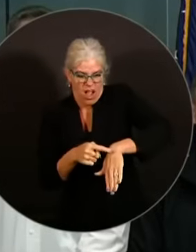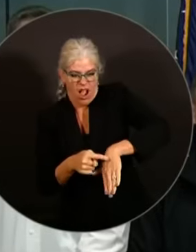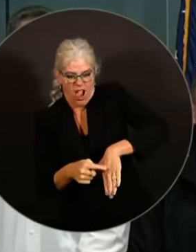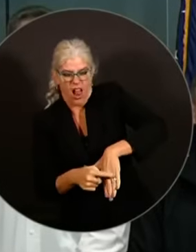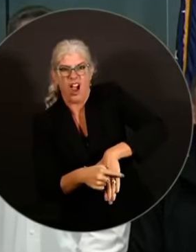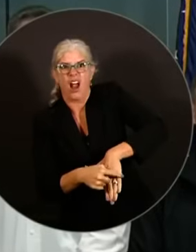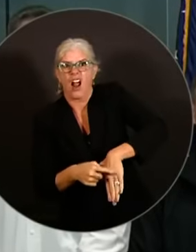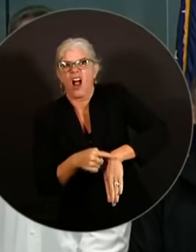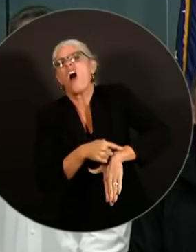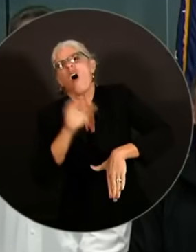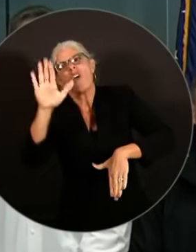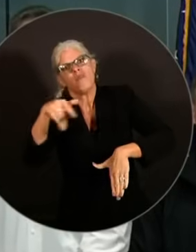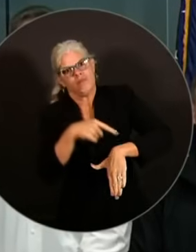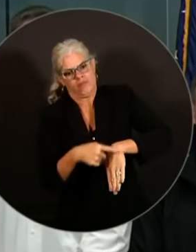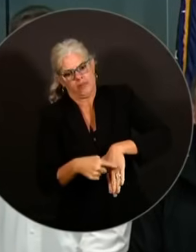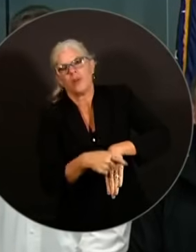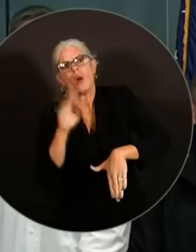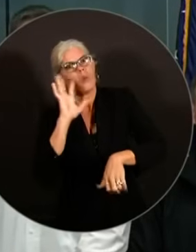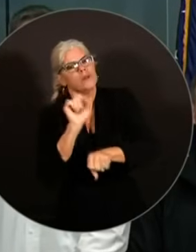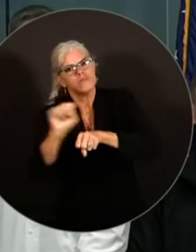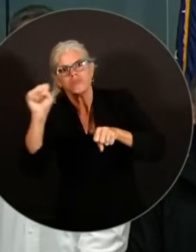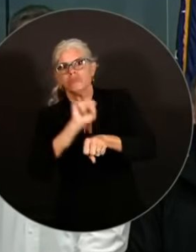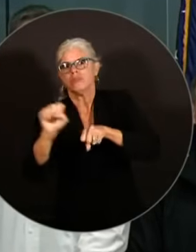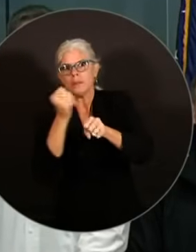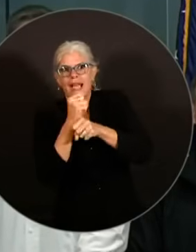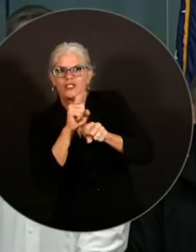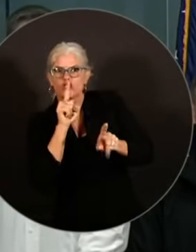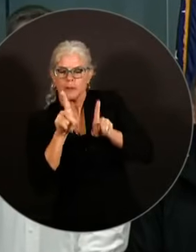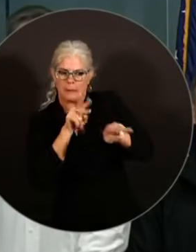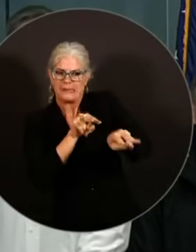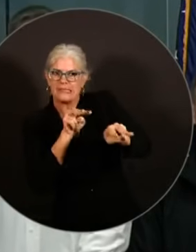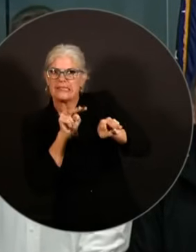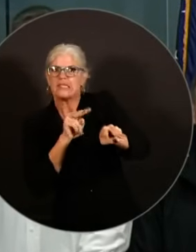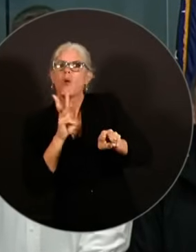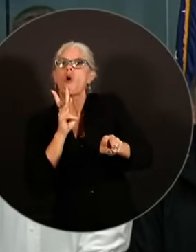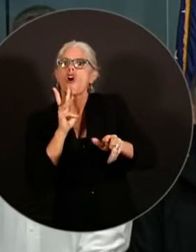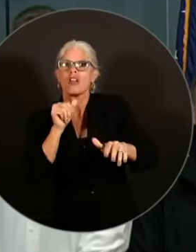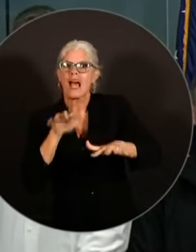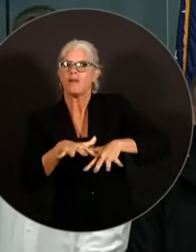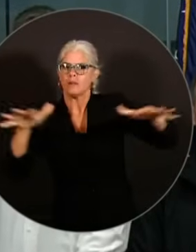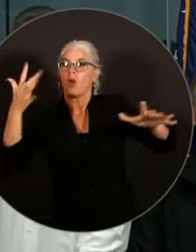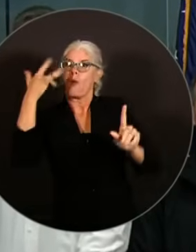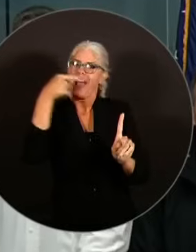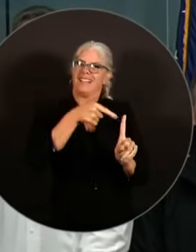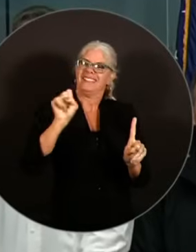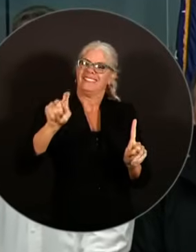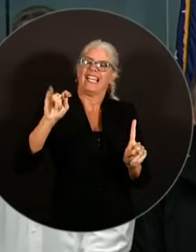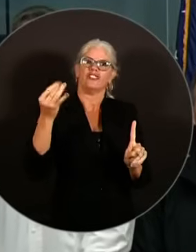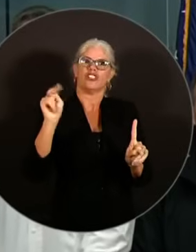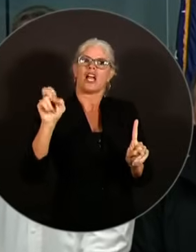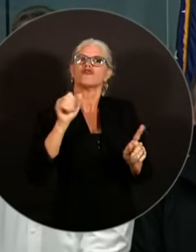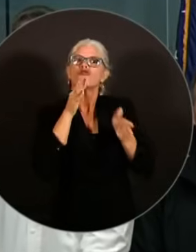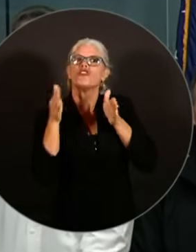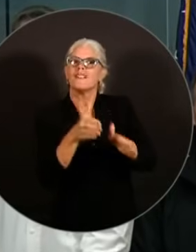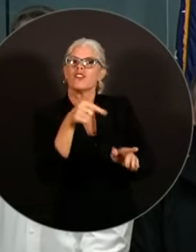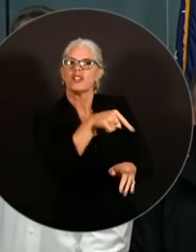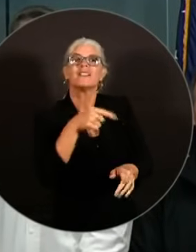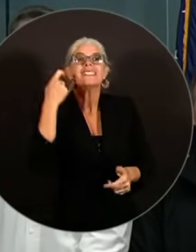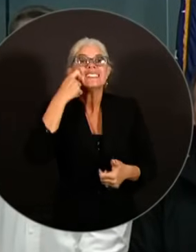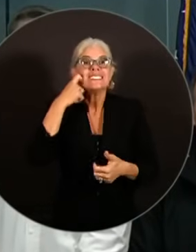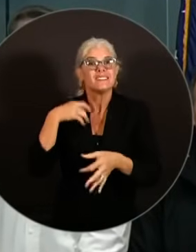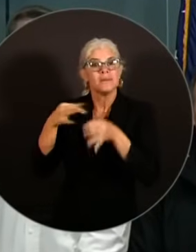effort when it comes to making sure that people are monitoring the situation on the St. John's River, as well as the ones that I mentioned, Hillsborough and the